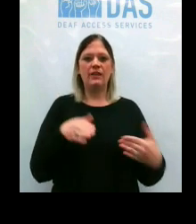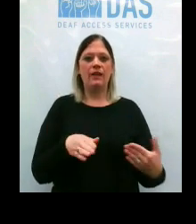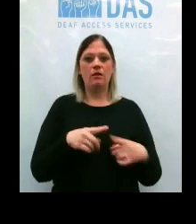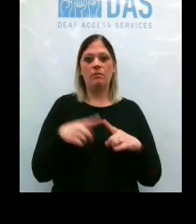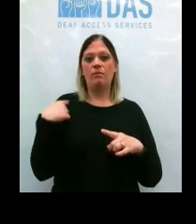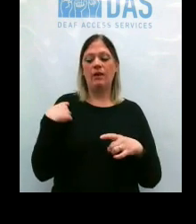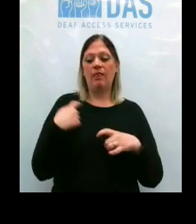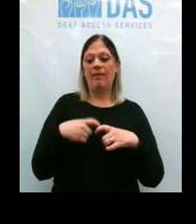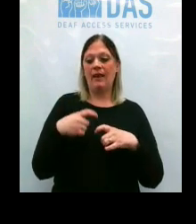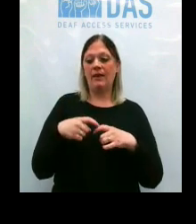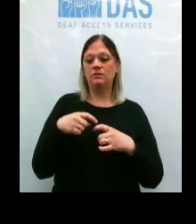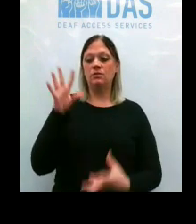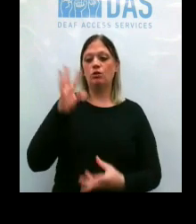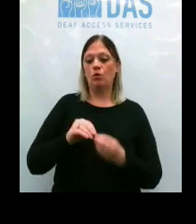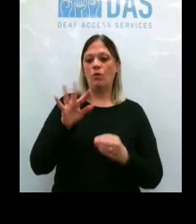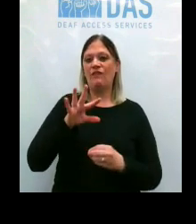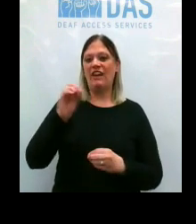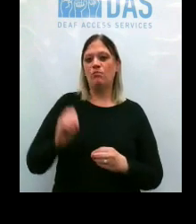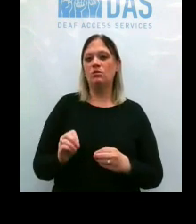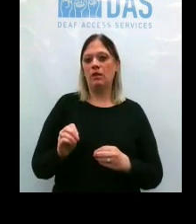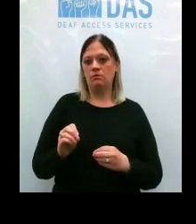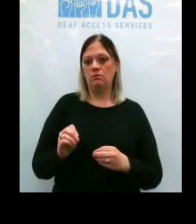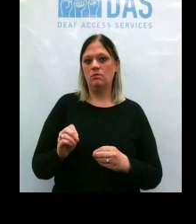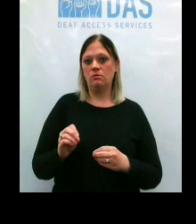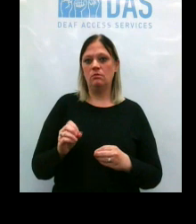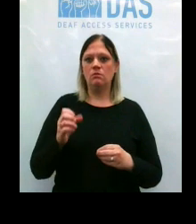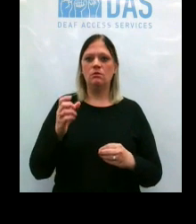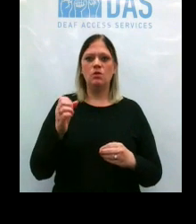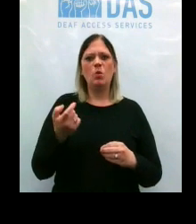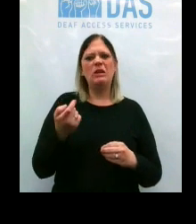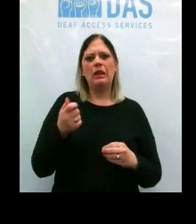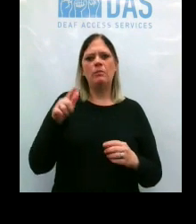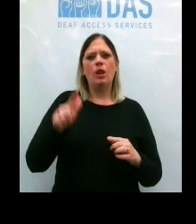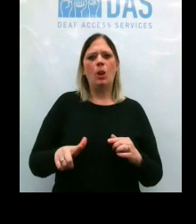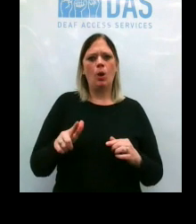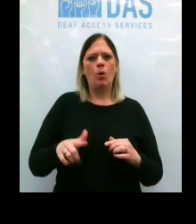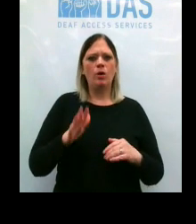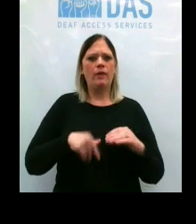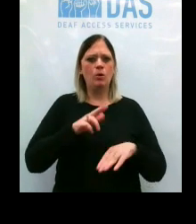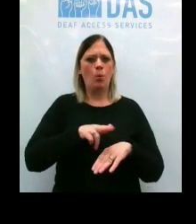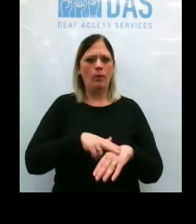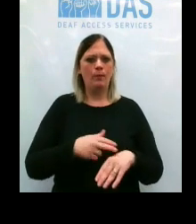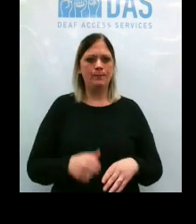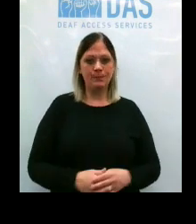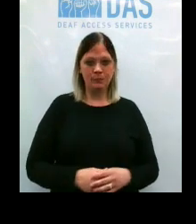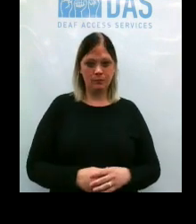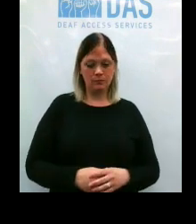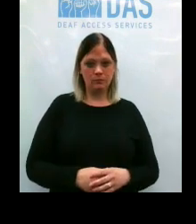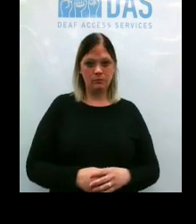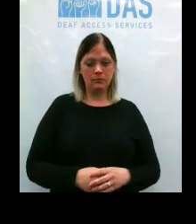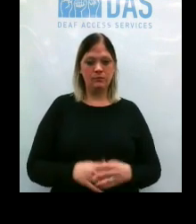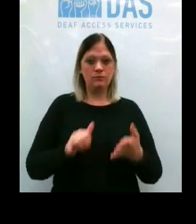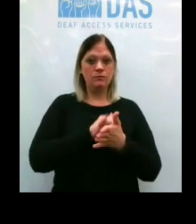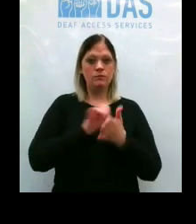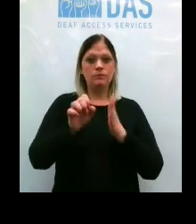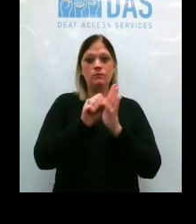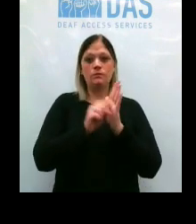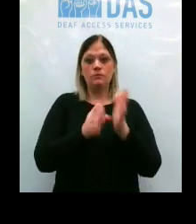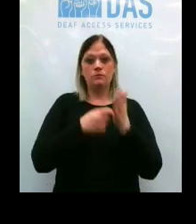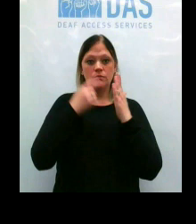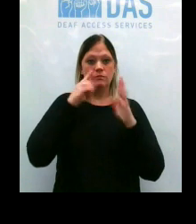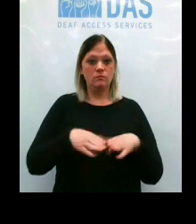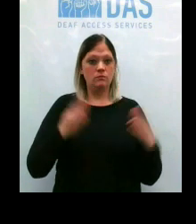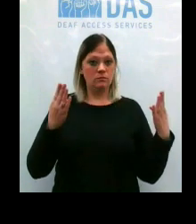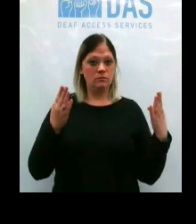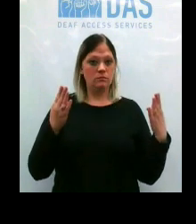Latinos make up over 5% of the population, so that is a little lower than what it normally would be. The New York State requirements for opening,